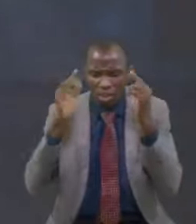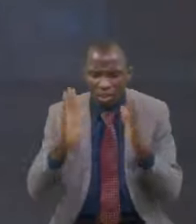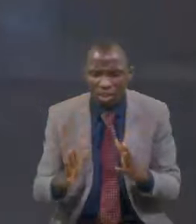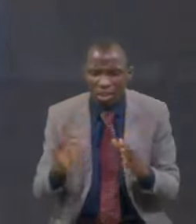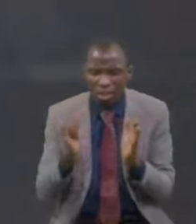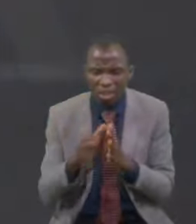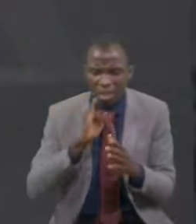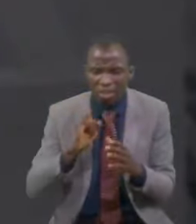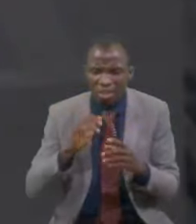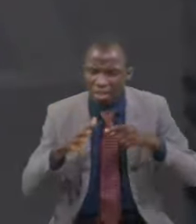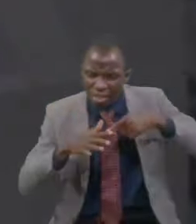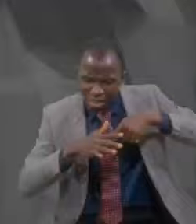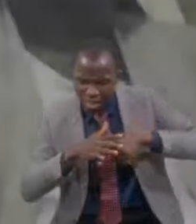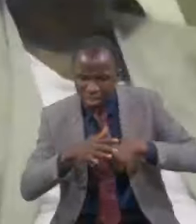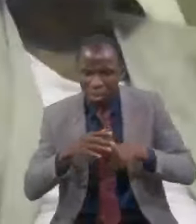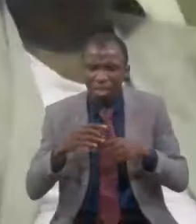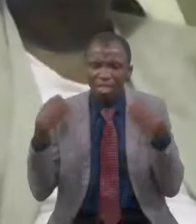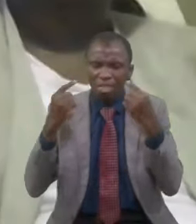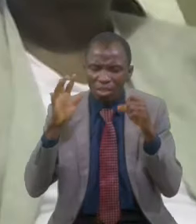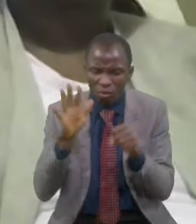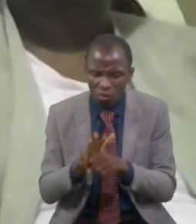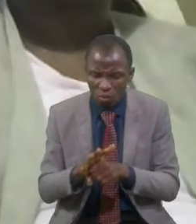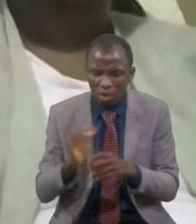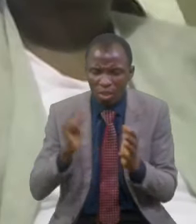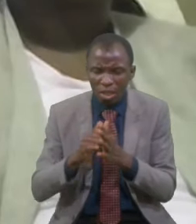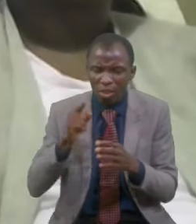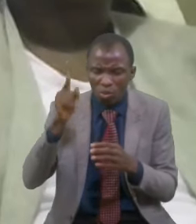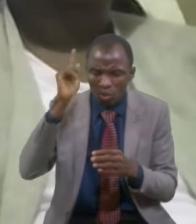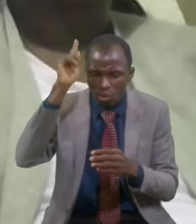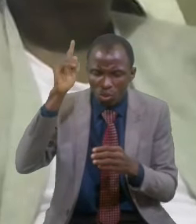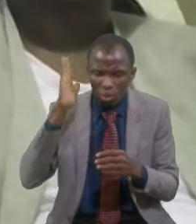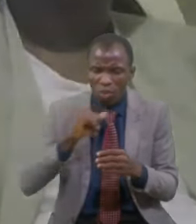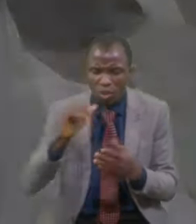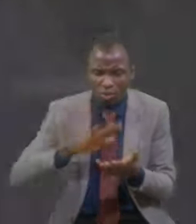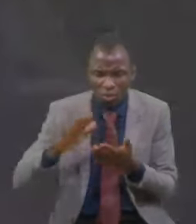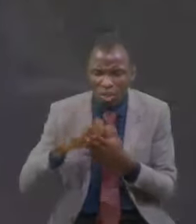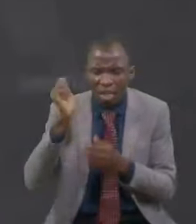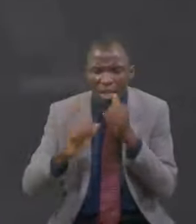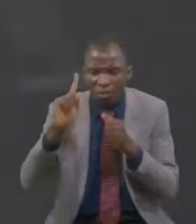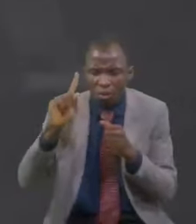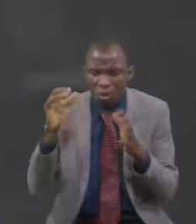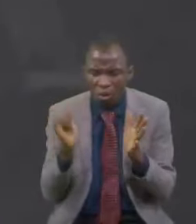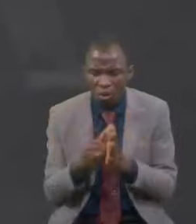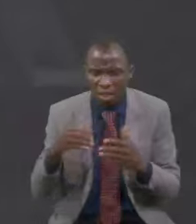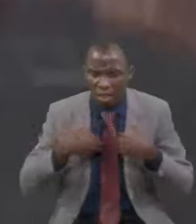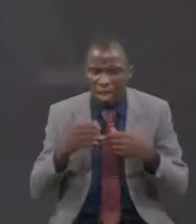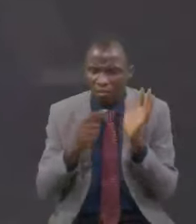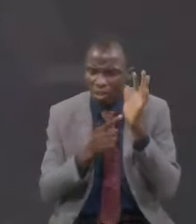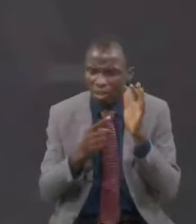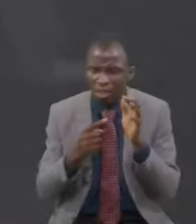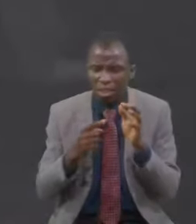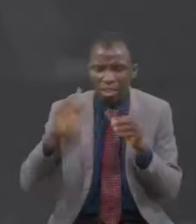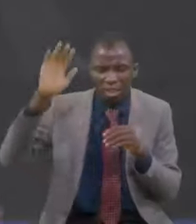deeply sinful that you will not forgive. Everyone that has indicated the need